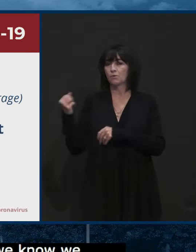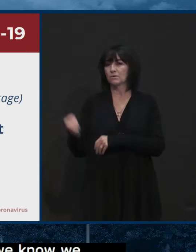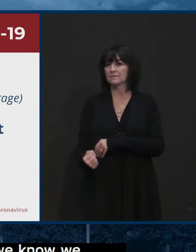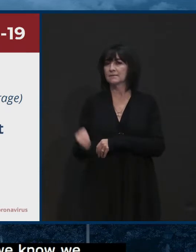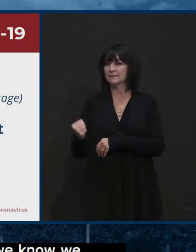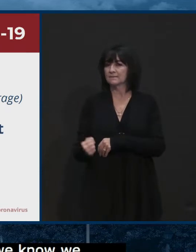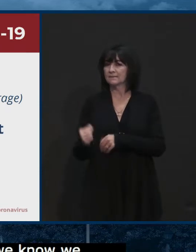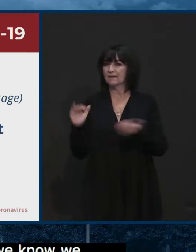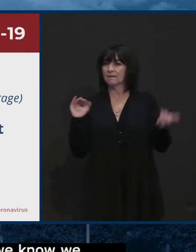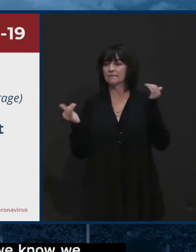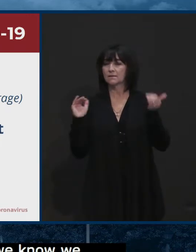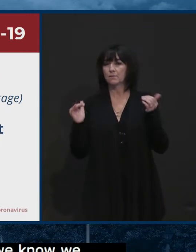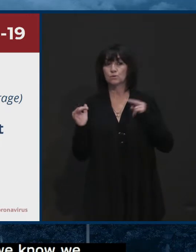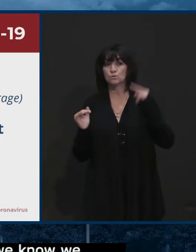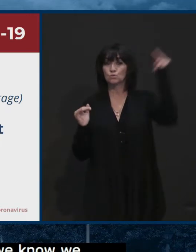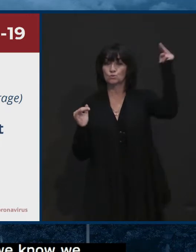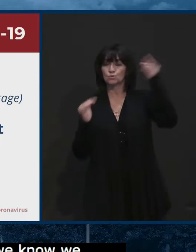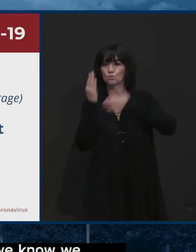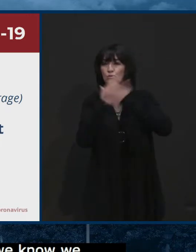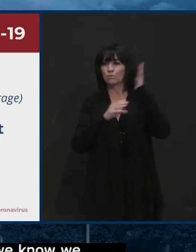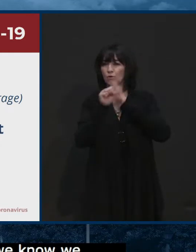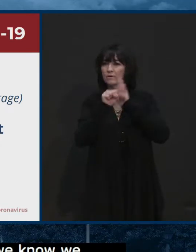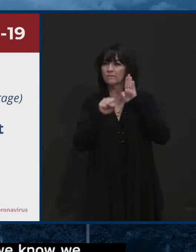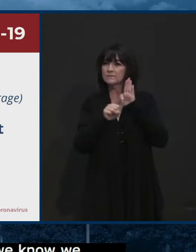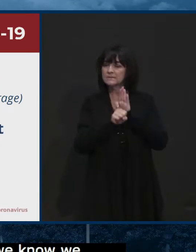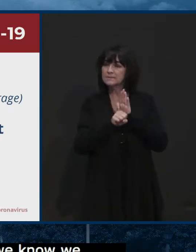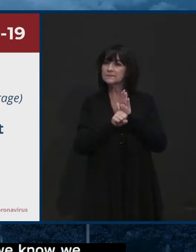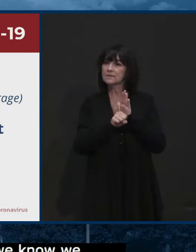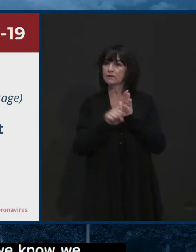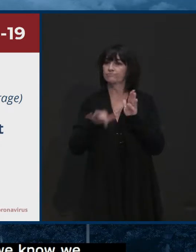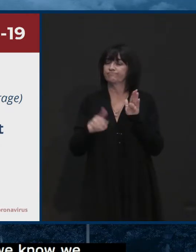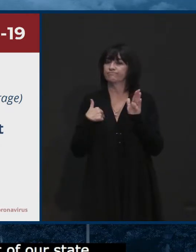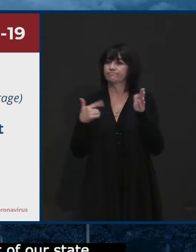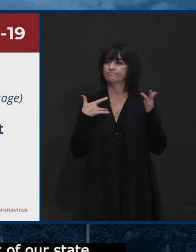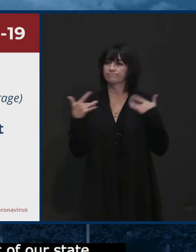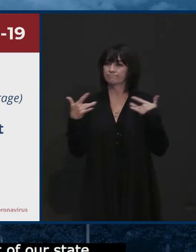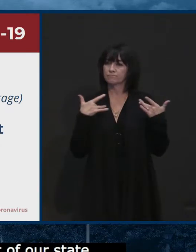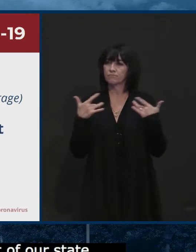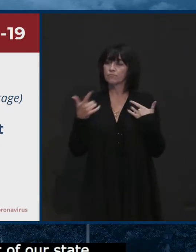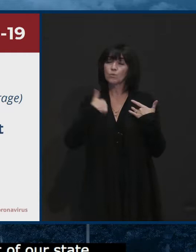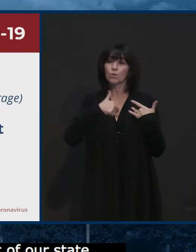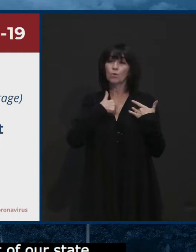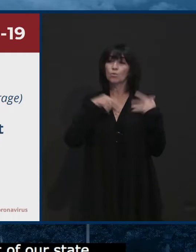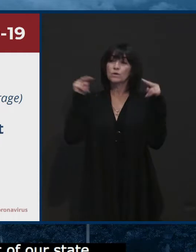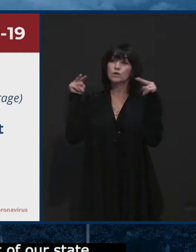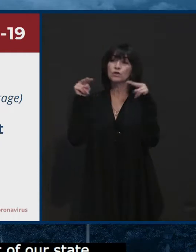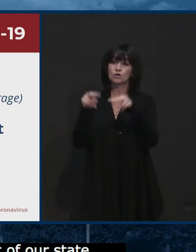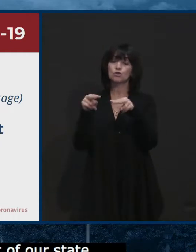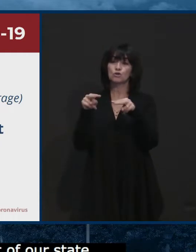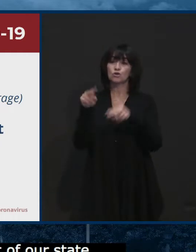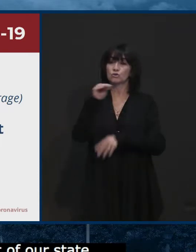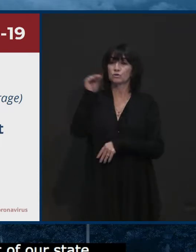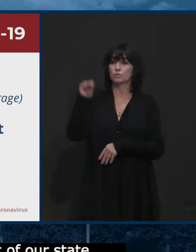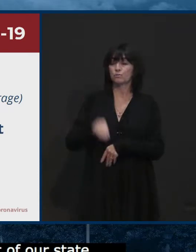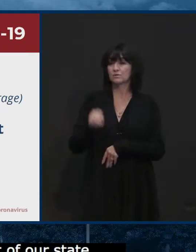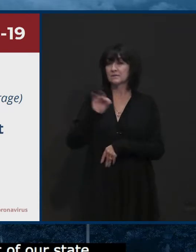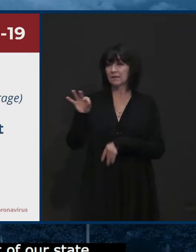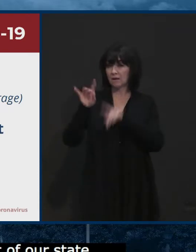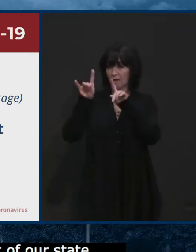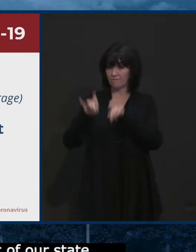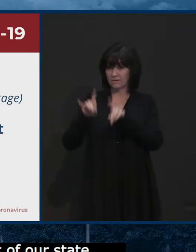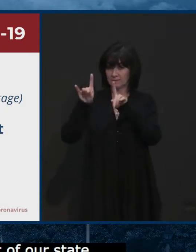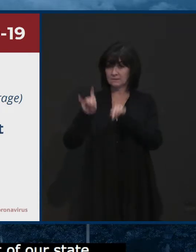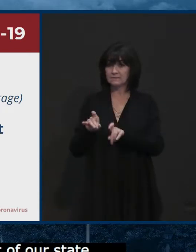of the criteria that we look at very closely is the percent of the tests that are given